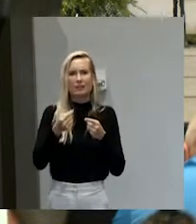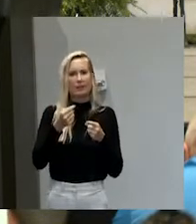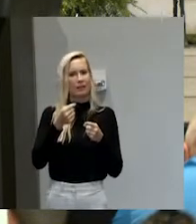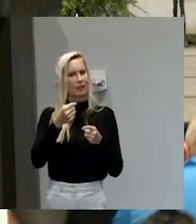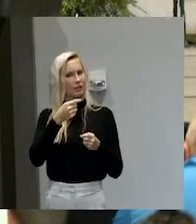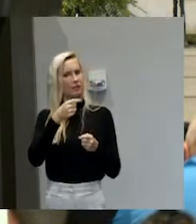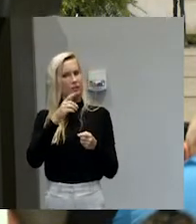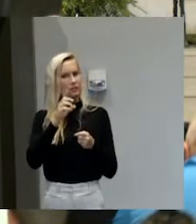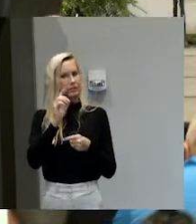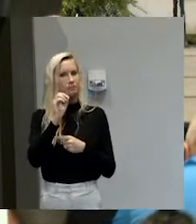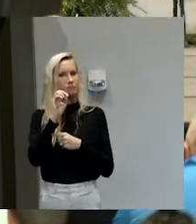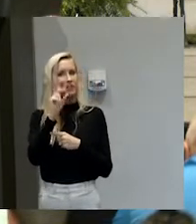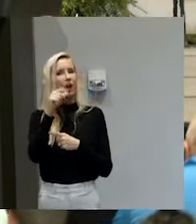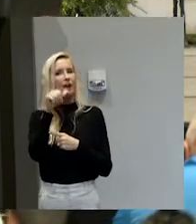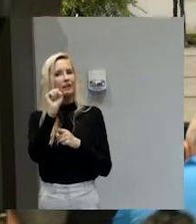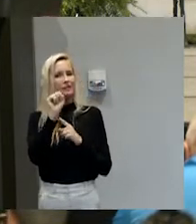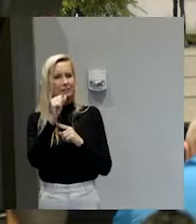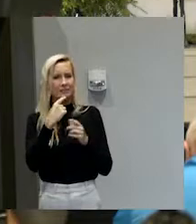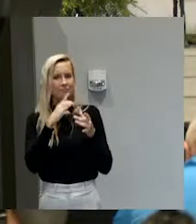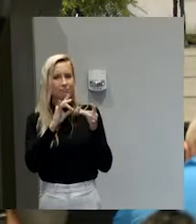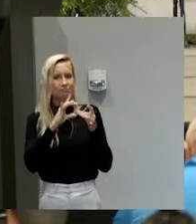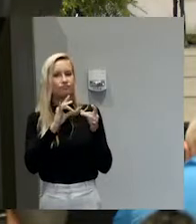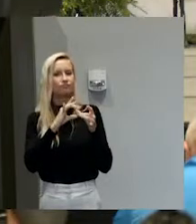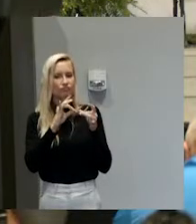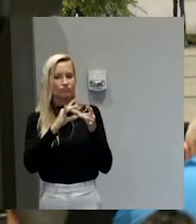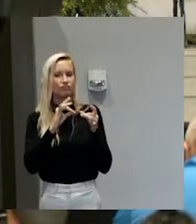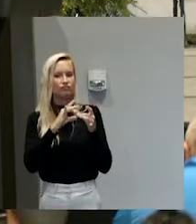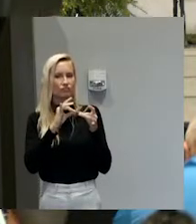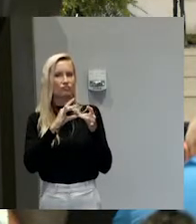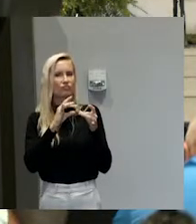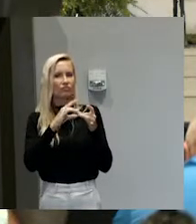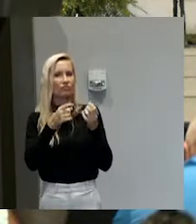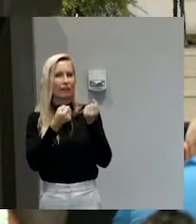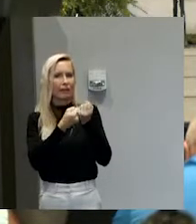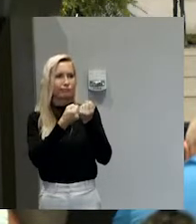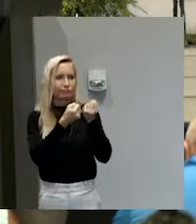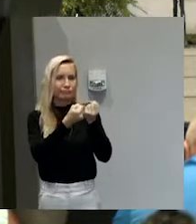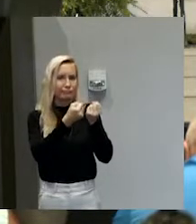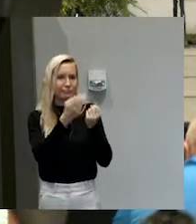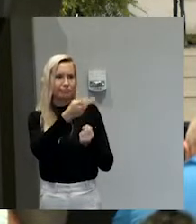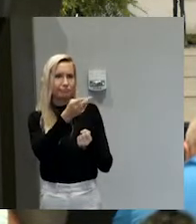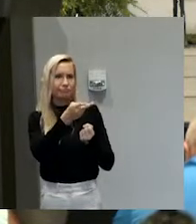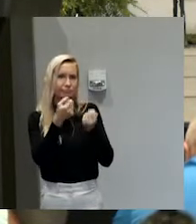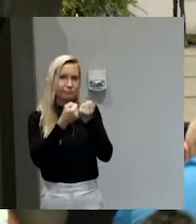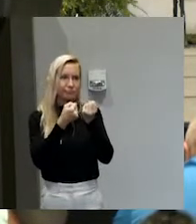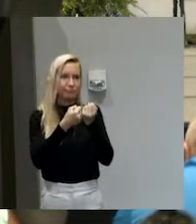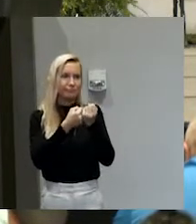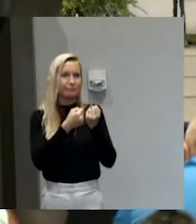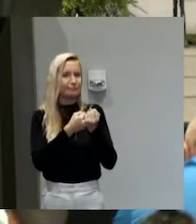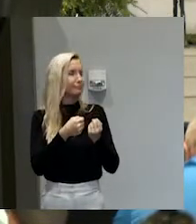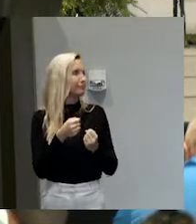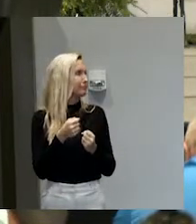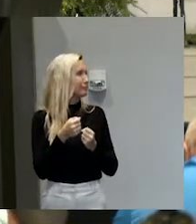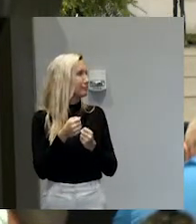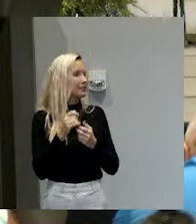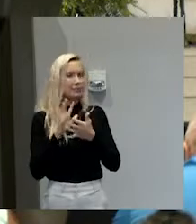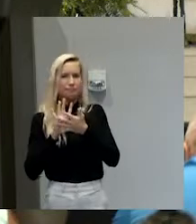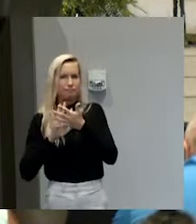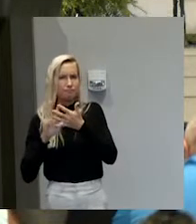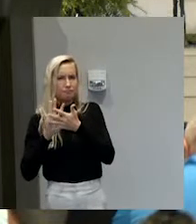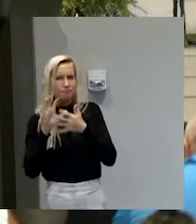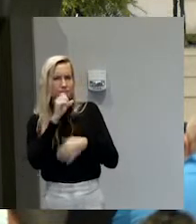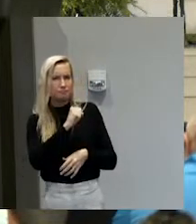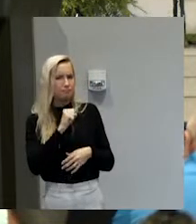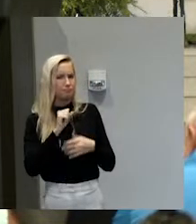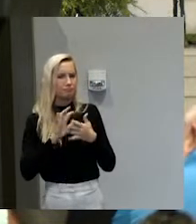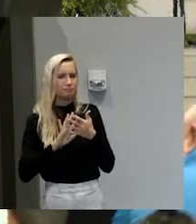be back. I'll be back. Yeah, I didn't quite get that's the right. accent That's right, right. in the Yeah. show. That's what threw us off. No, but Douglas is. I mean,